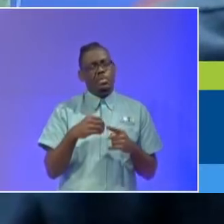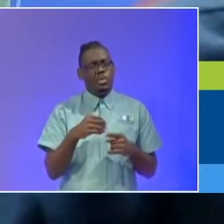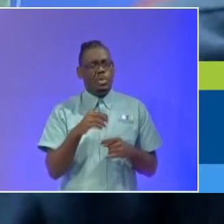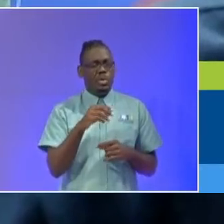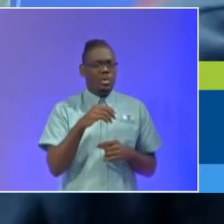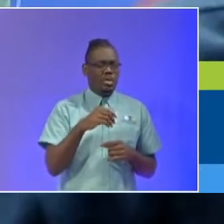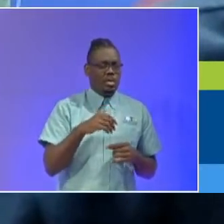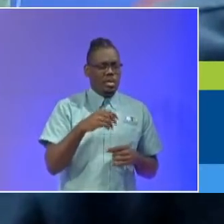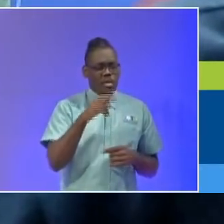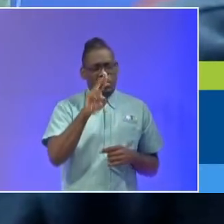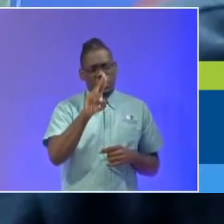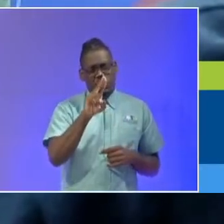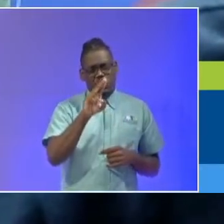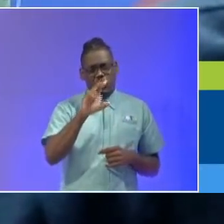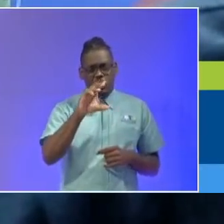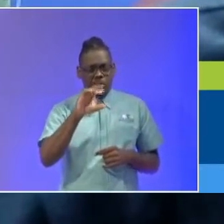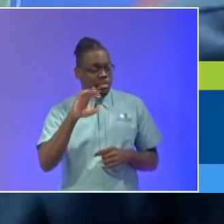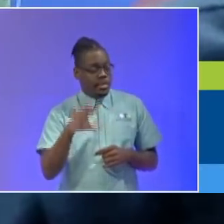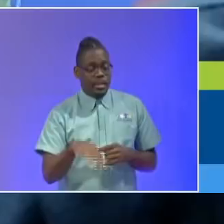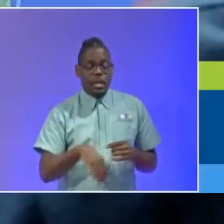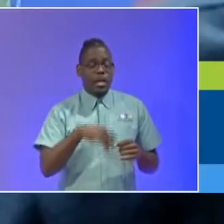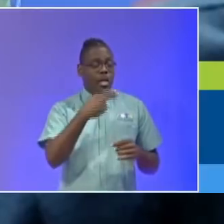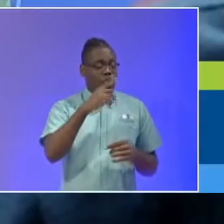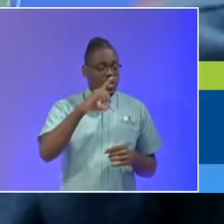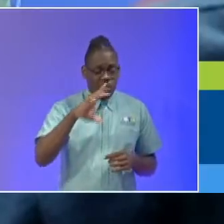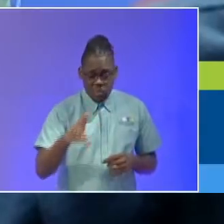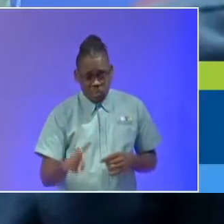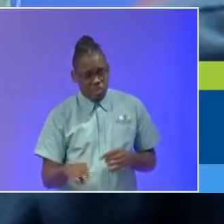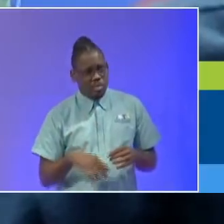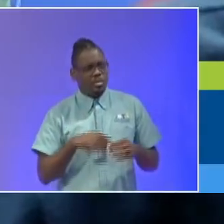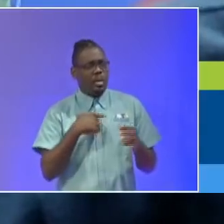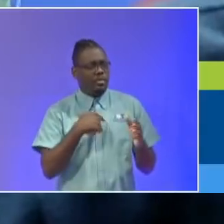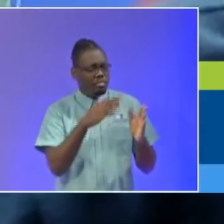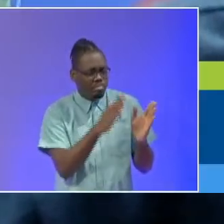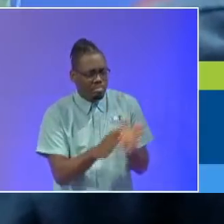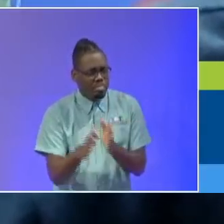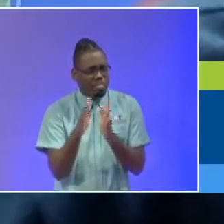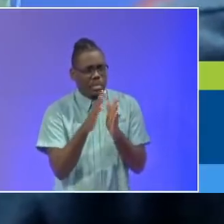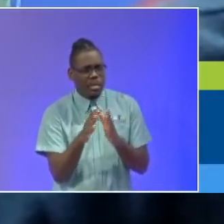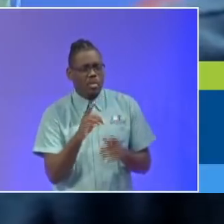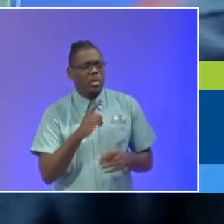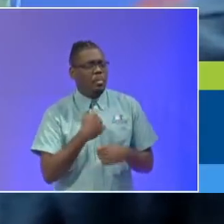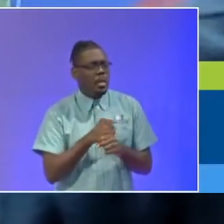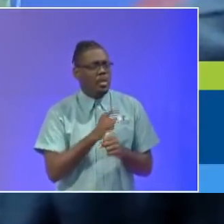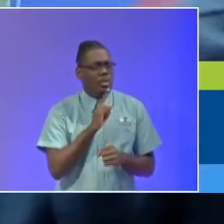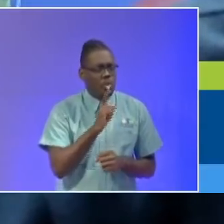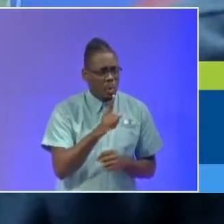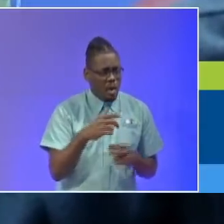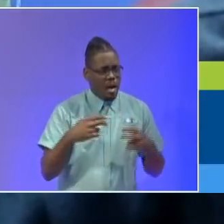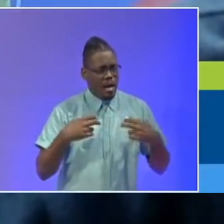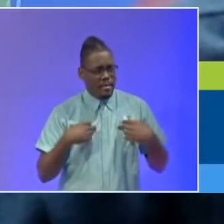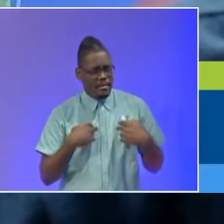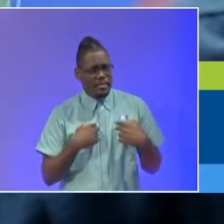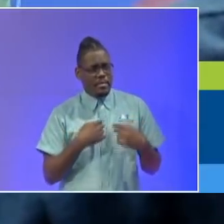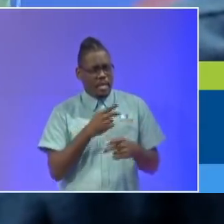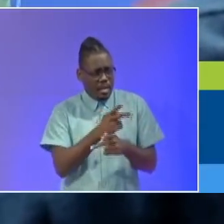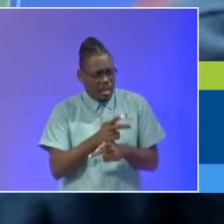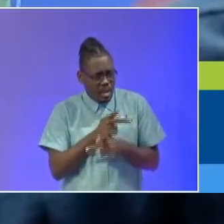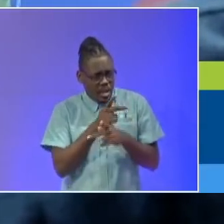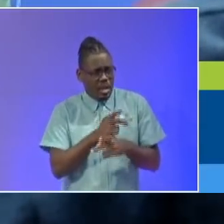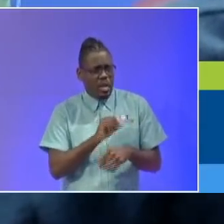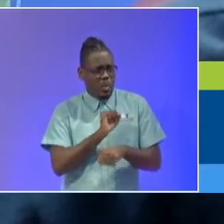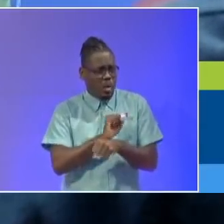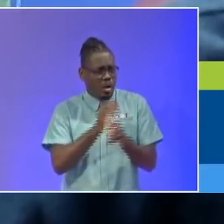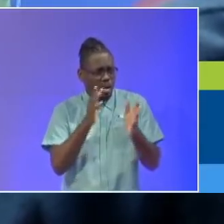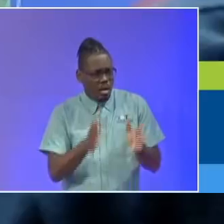has the ministry been looking at in terms of ensuring those healthcare workers vital in terms of the war against COVID-19 are